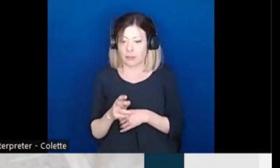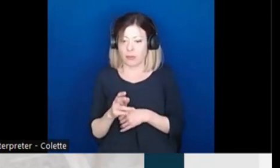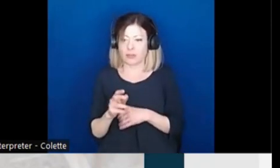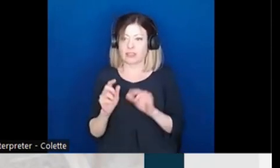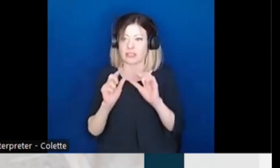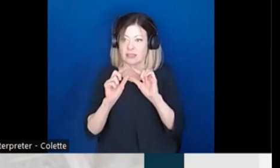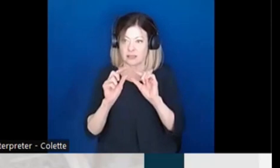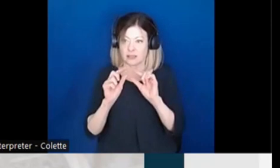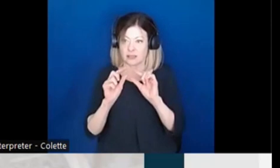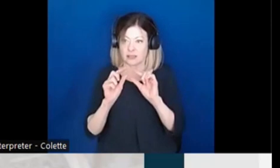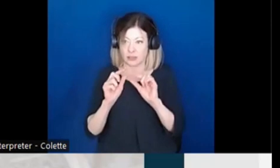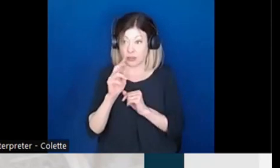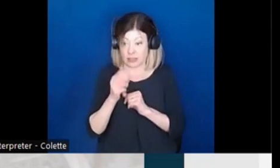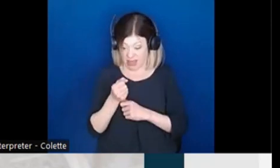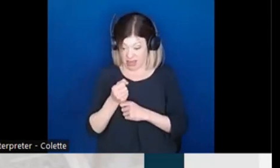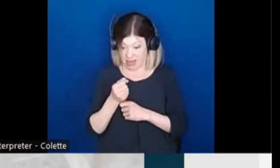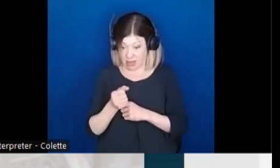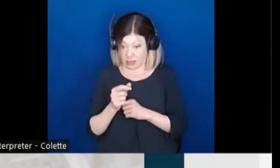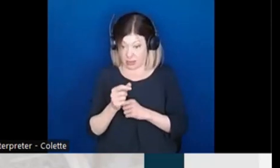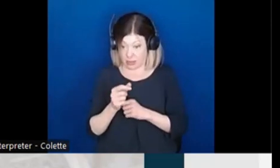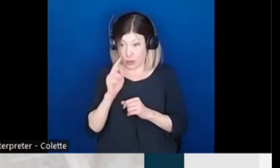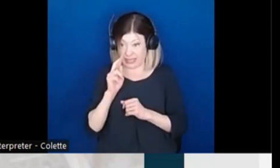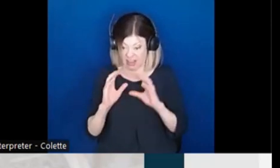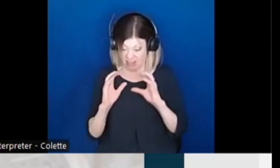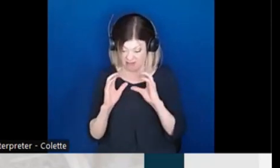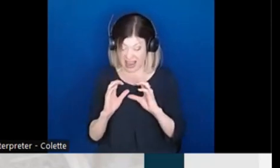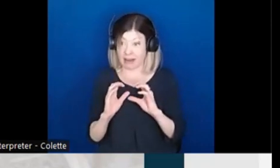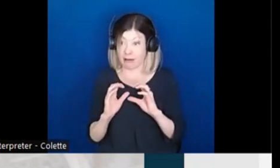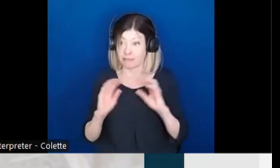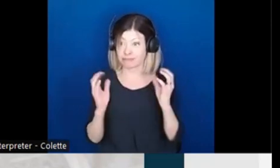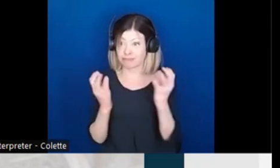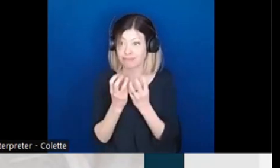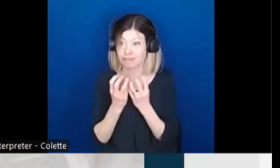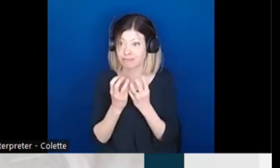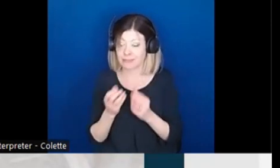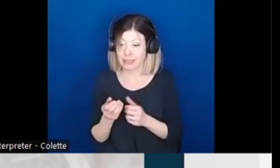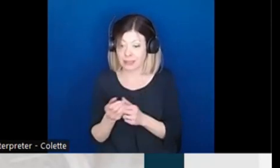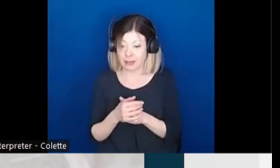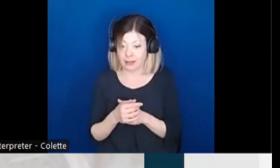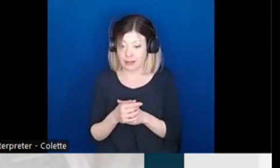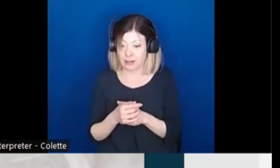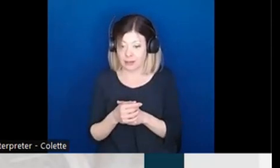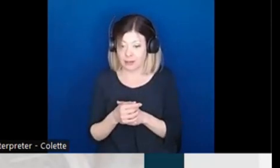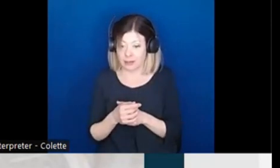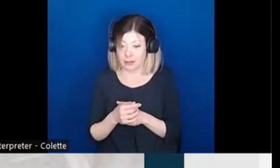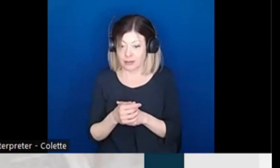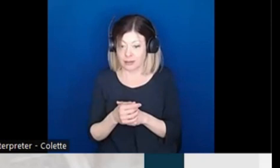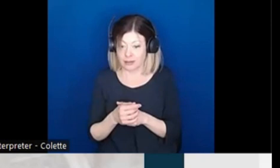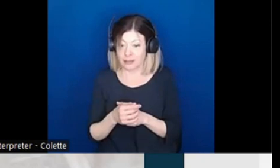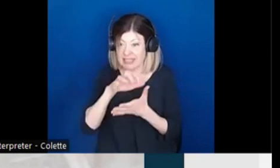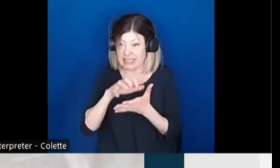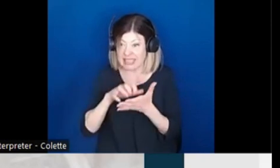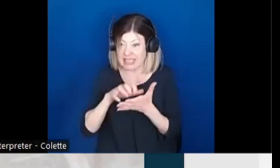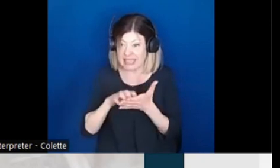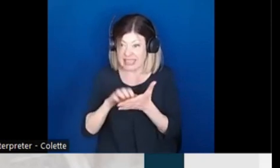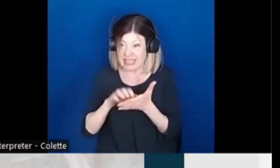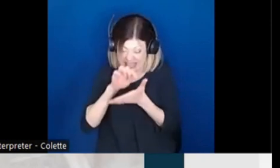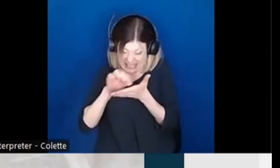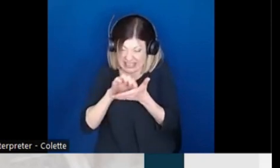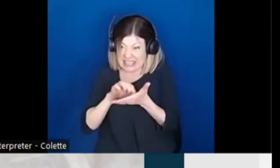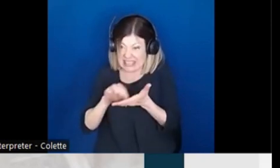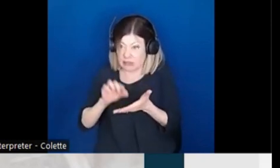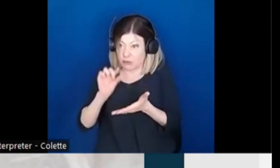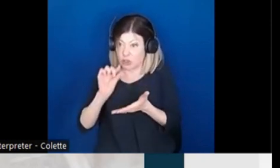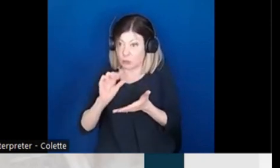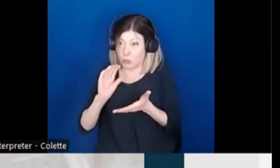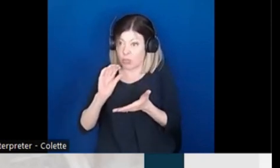the magnifying glass is on a newspaper with extremely dense, close text. There's an article there that